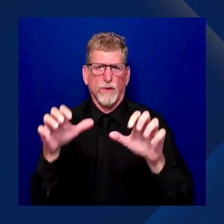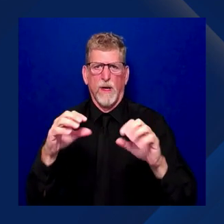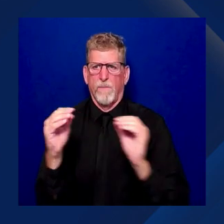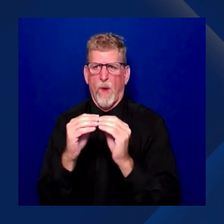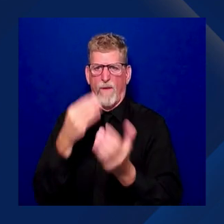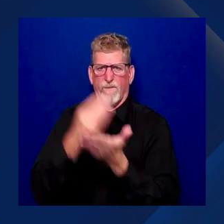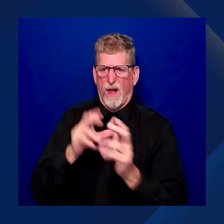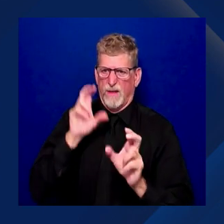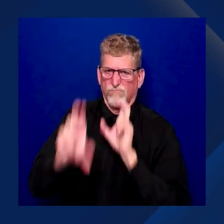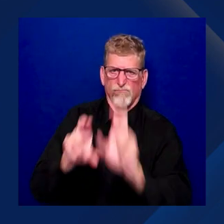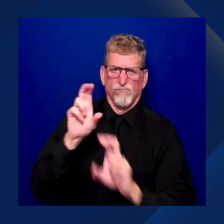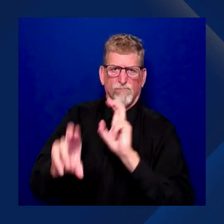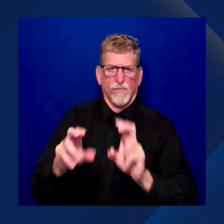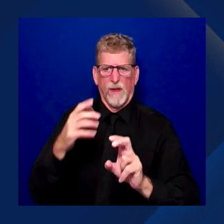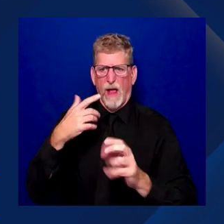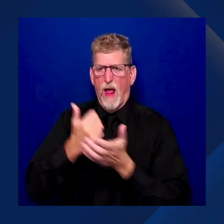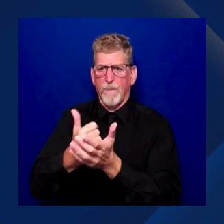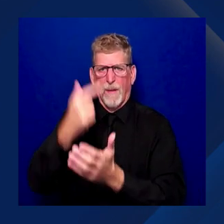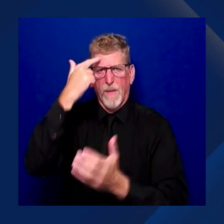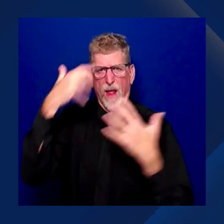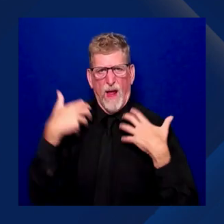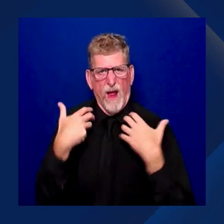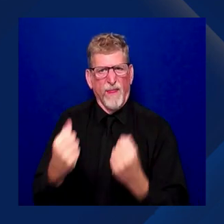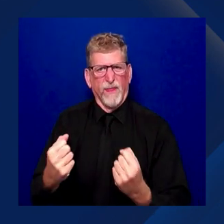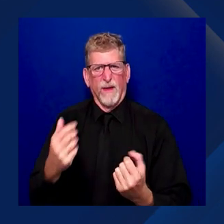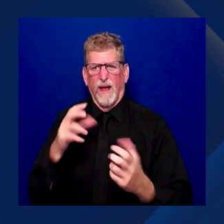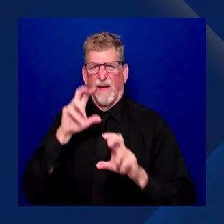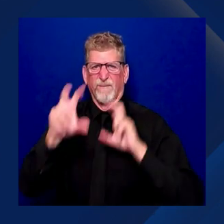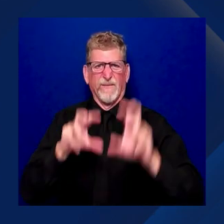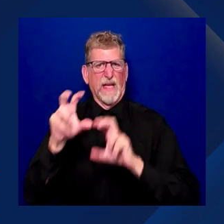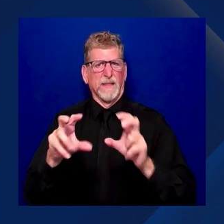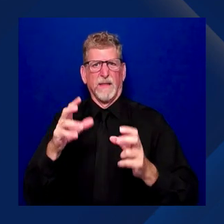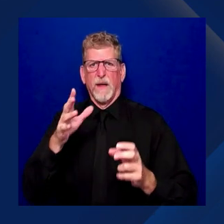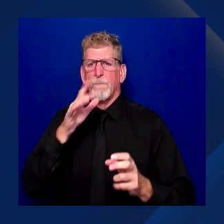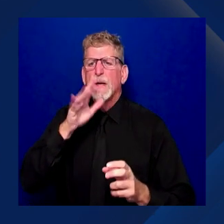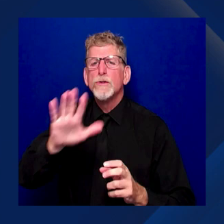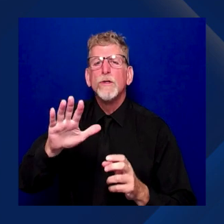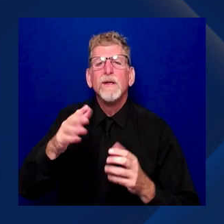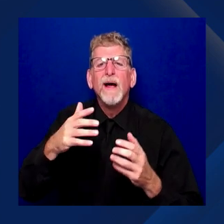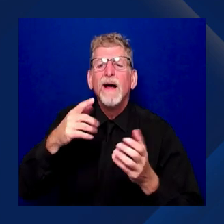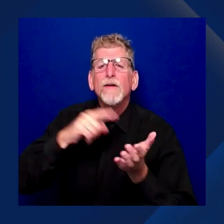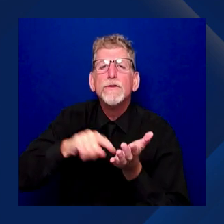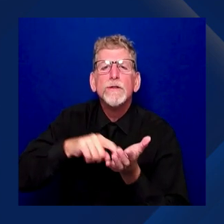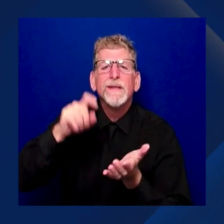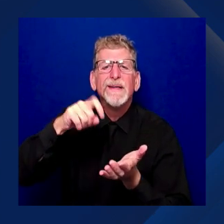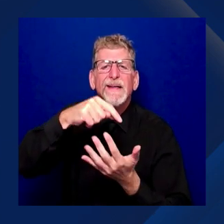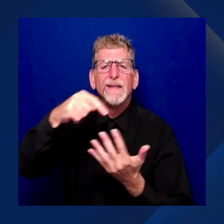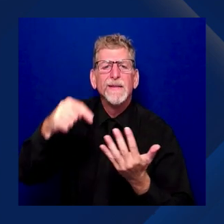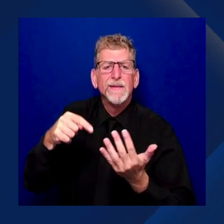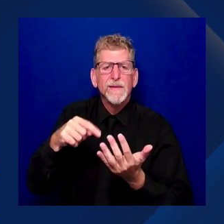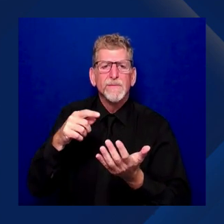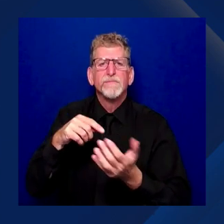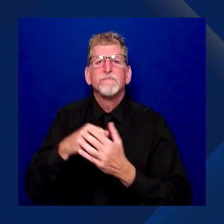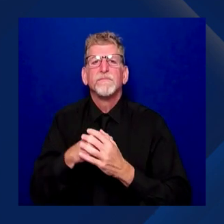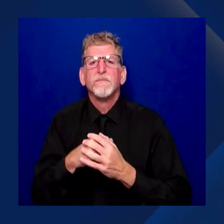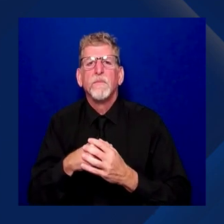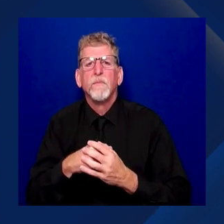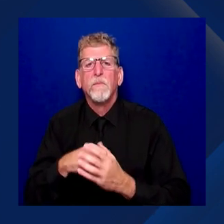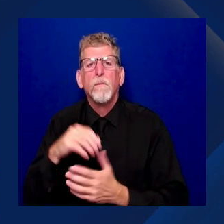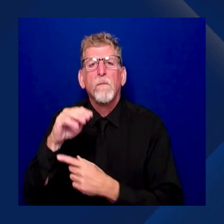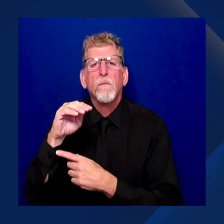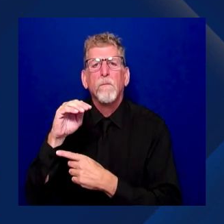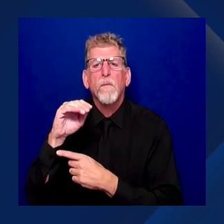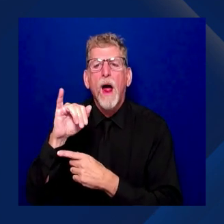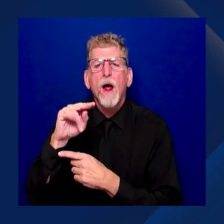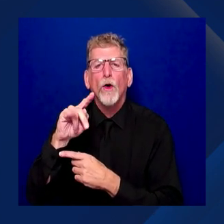health to investing in maternal health research at minority-serving institutions. So here's but an example of